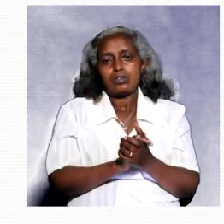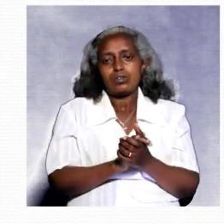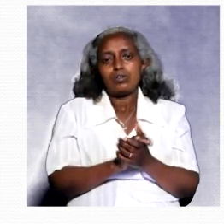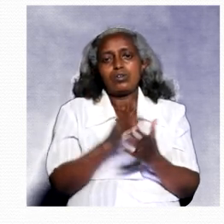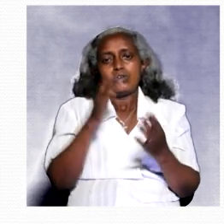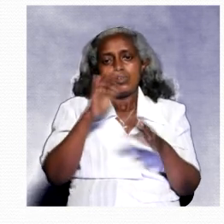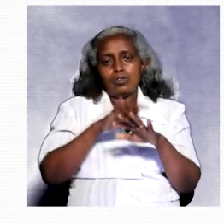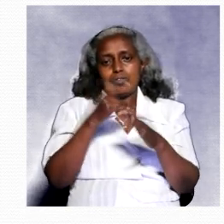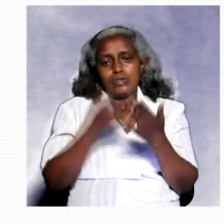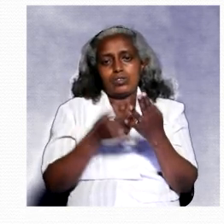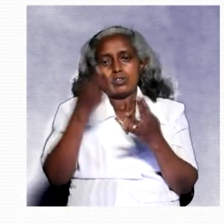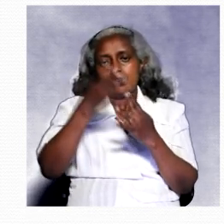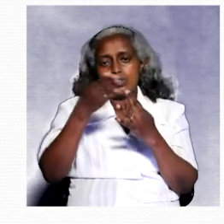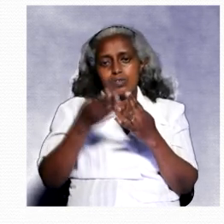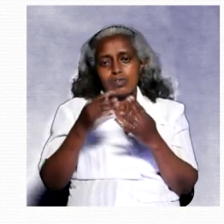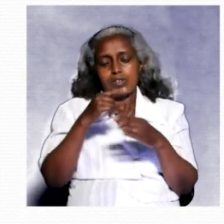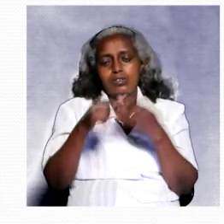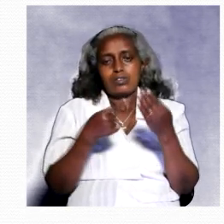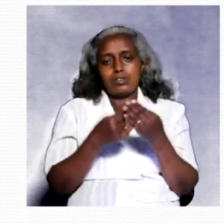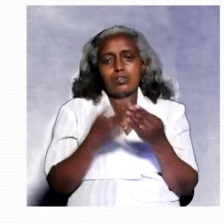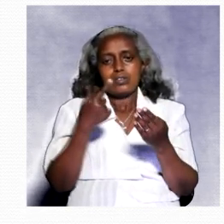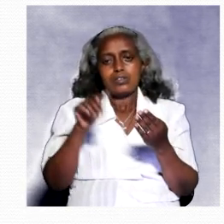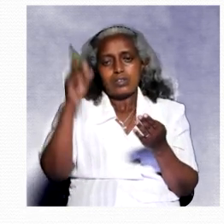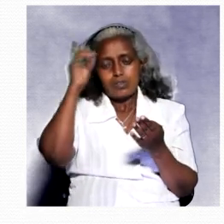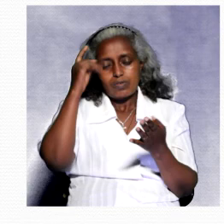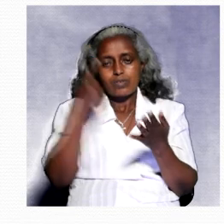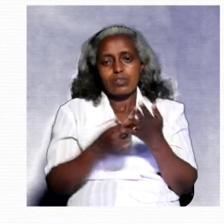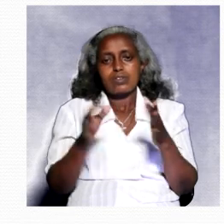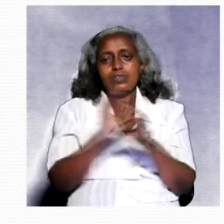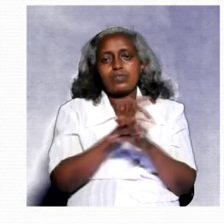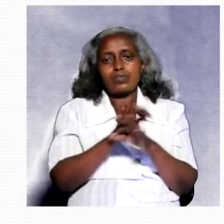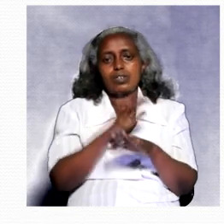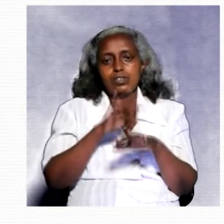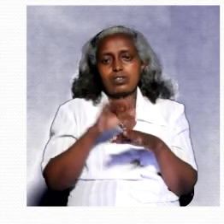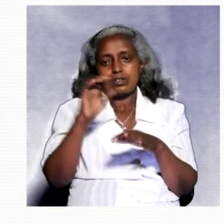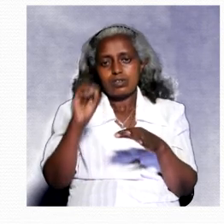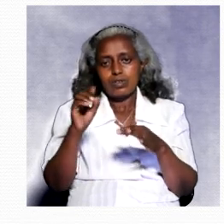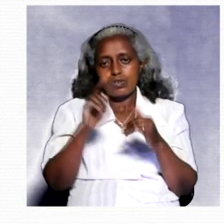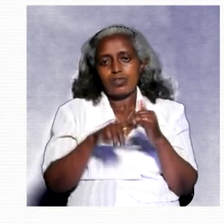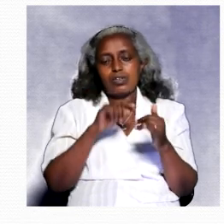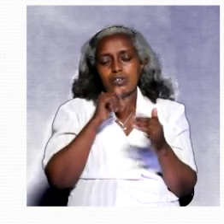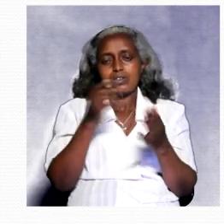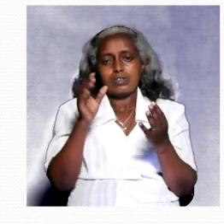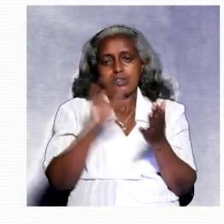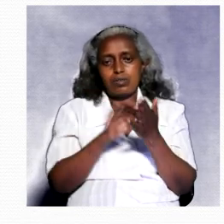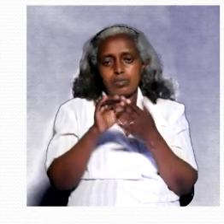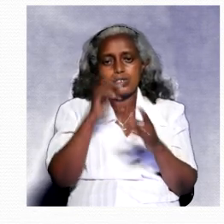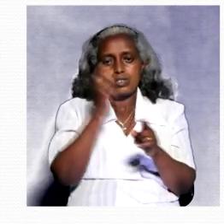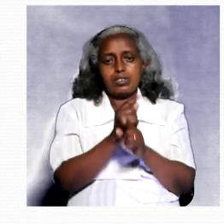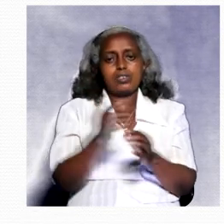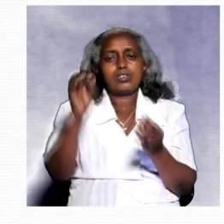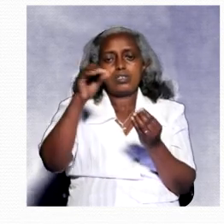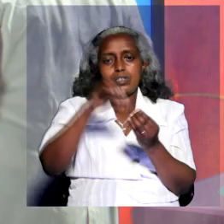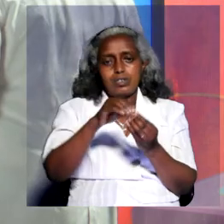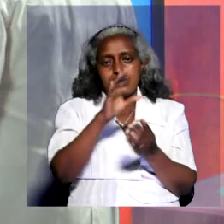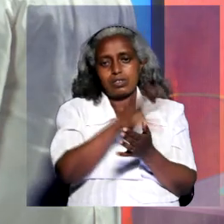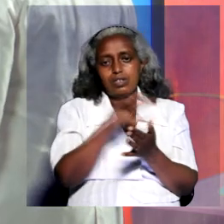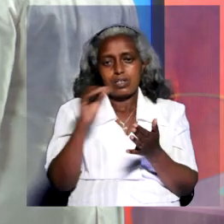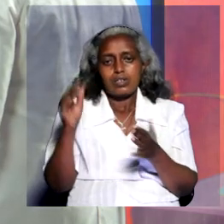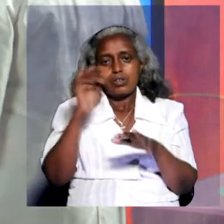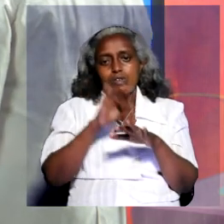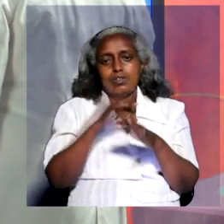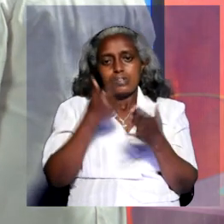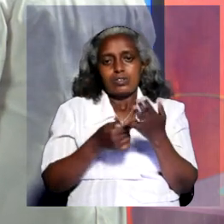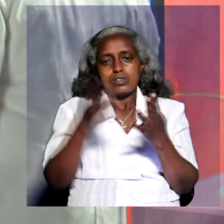strictly increasing on this interval. Since the derivative of this function is 0 at finite number, so we can say strictly increasing. And on